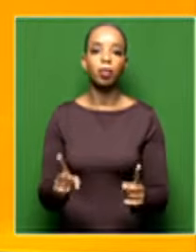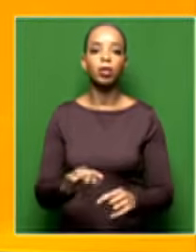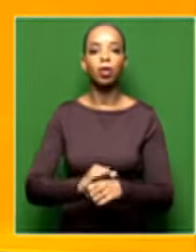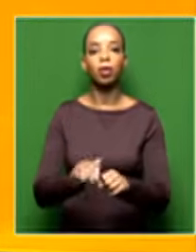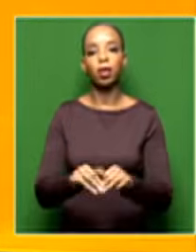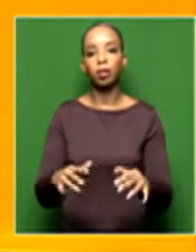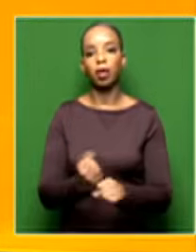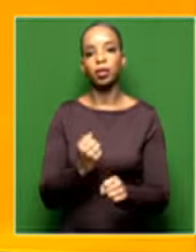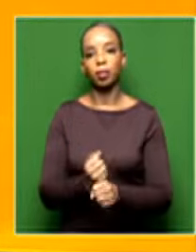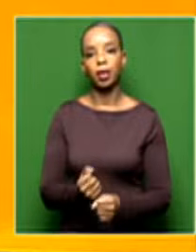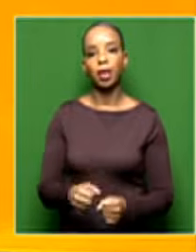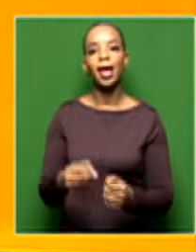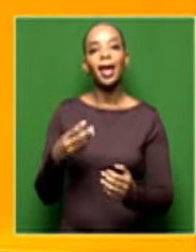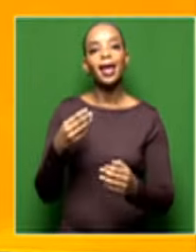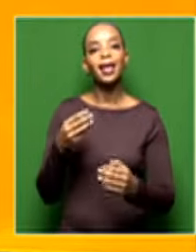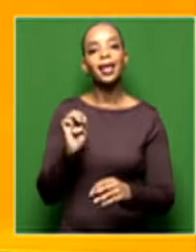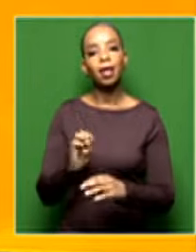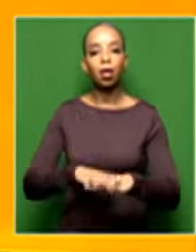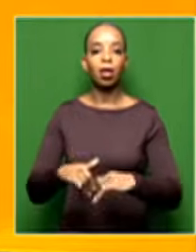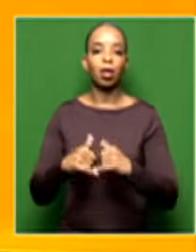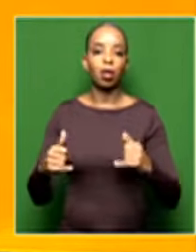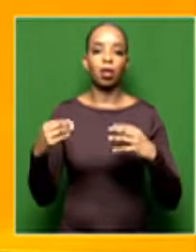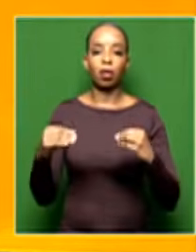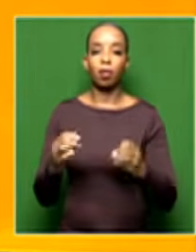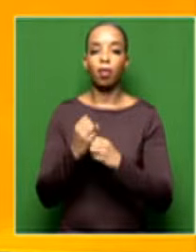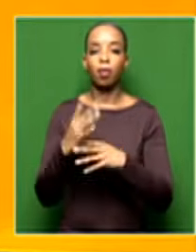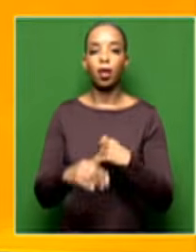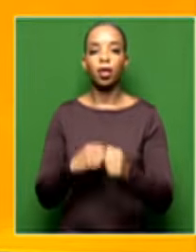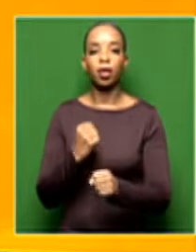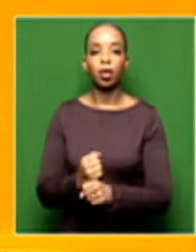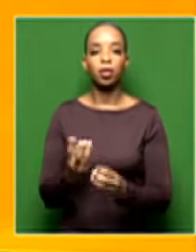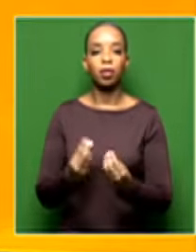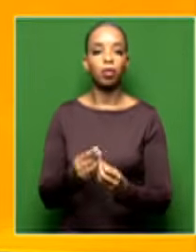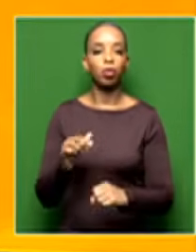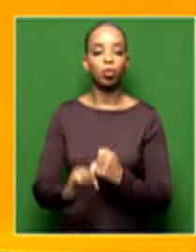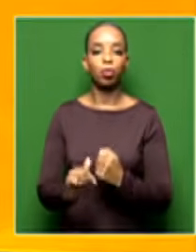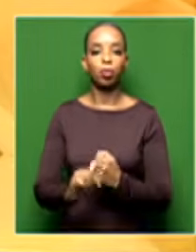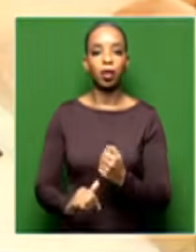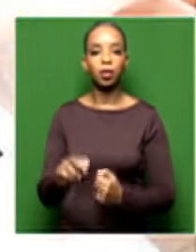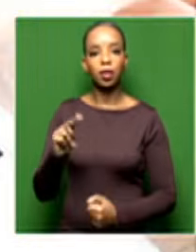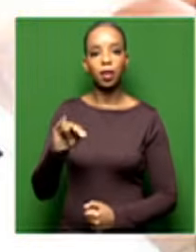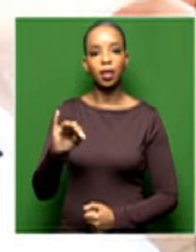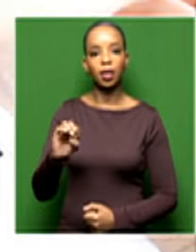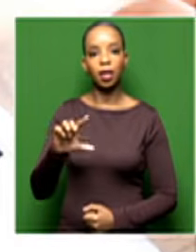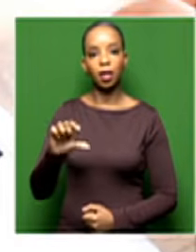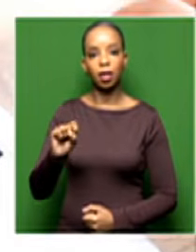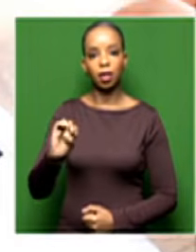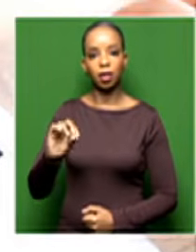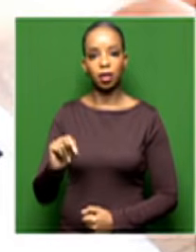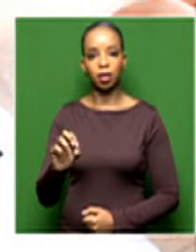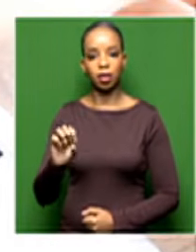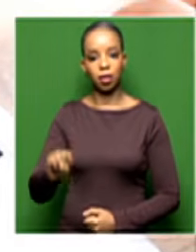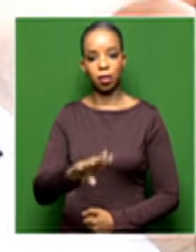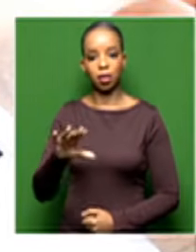forward many years in just a few months. This is according to a recent study by NielsenSA that reveals an increase in online